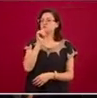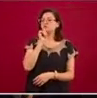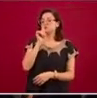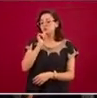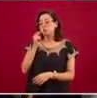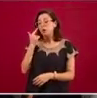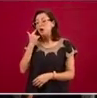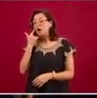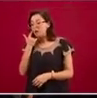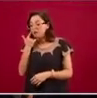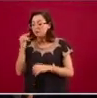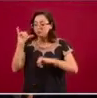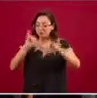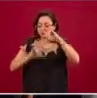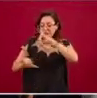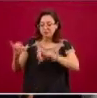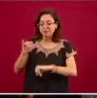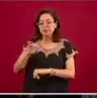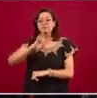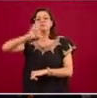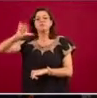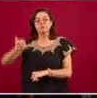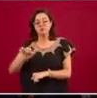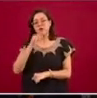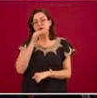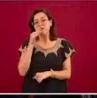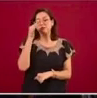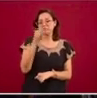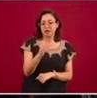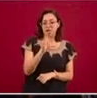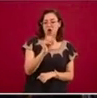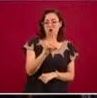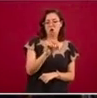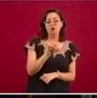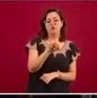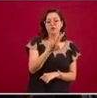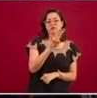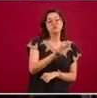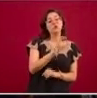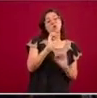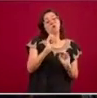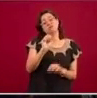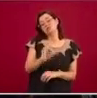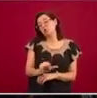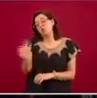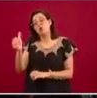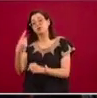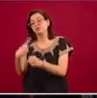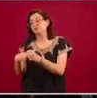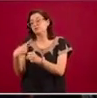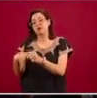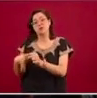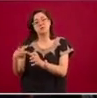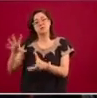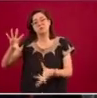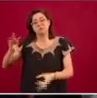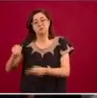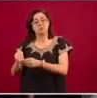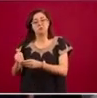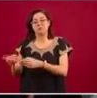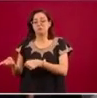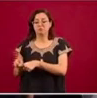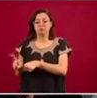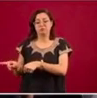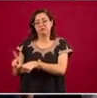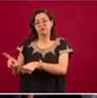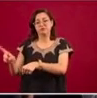currently suspect, and once we get the results of the test, we will know if they will fall into the category of